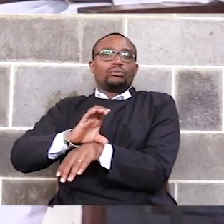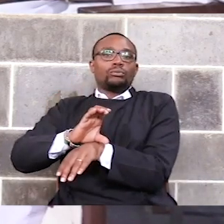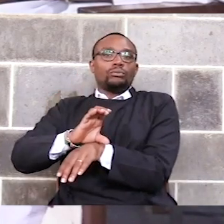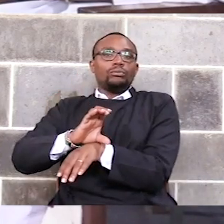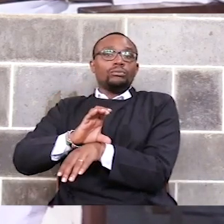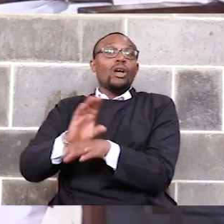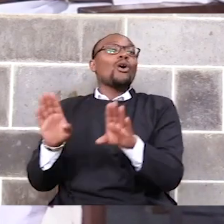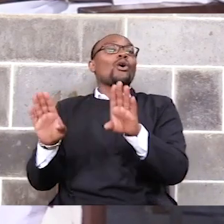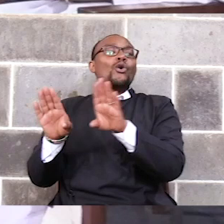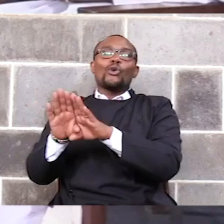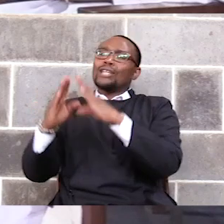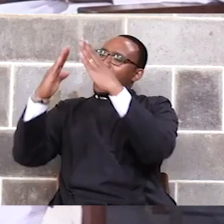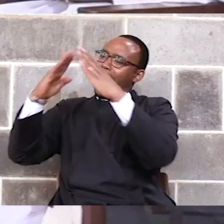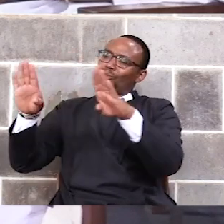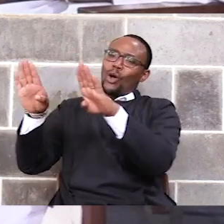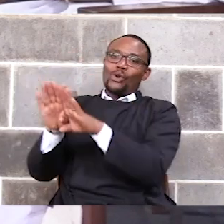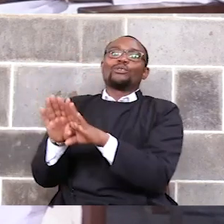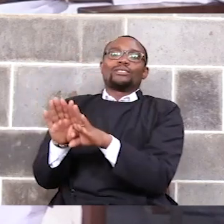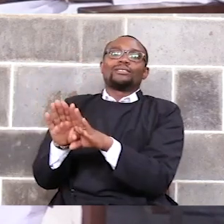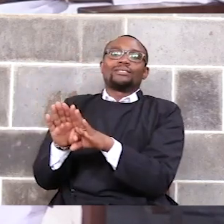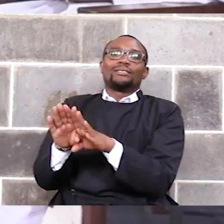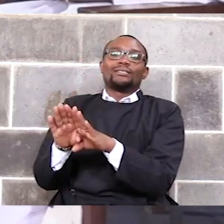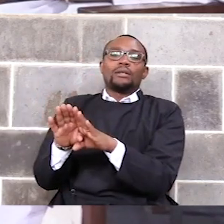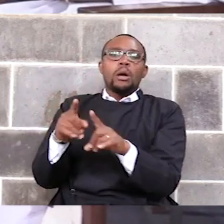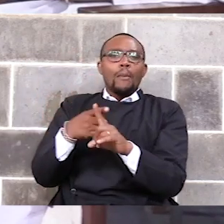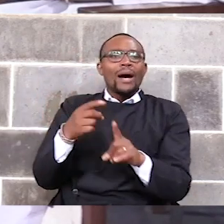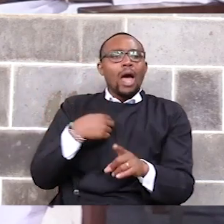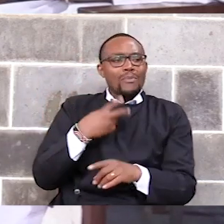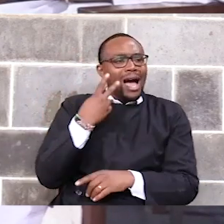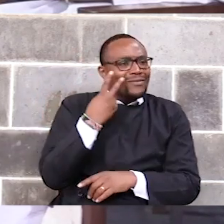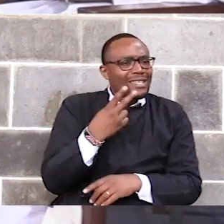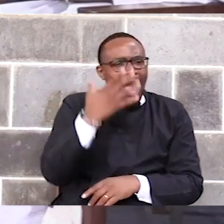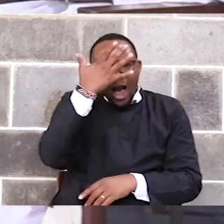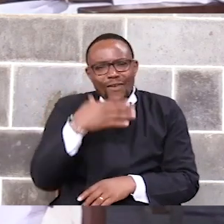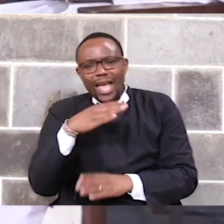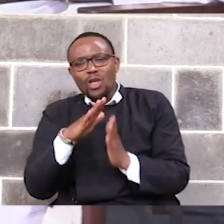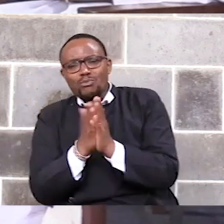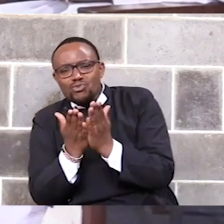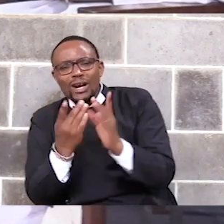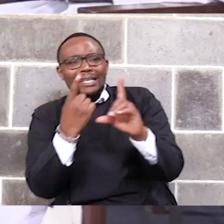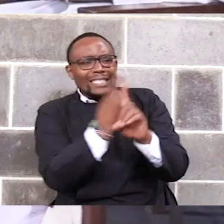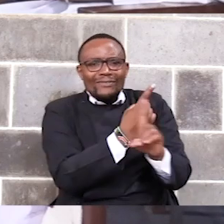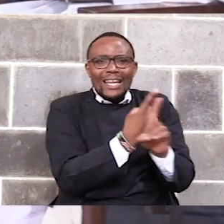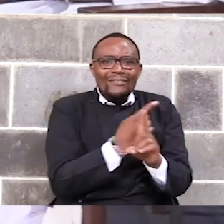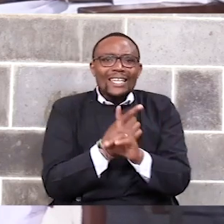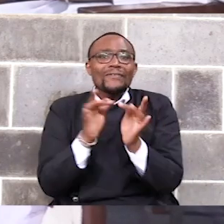might be closed, but I love what is trending in the internet and in the social medias.